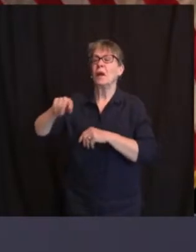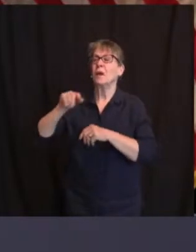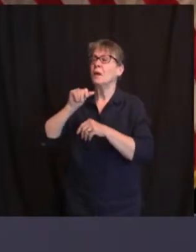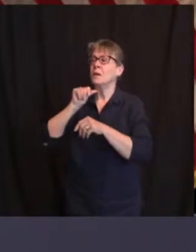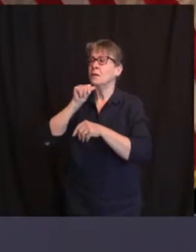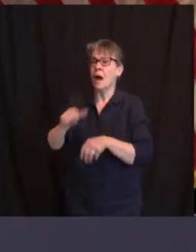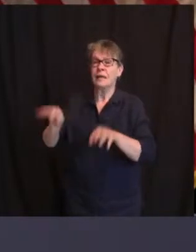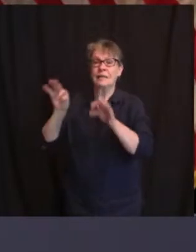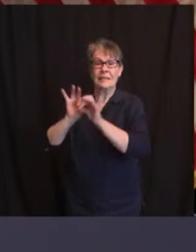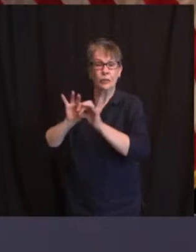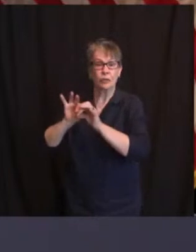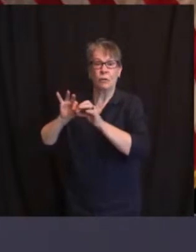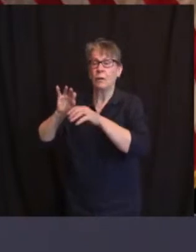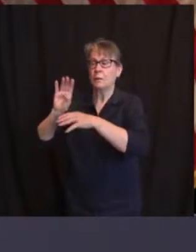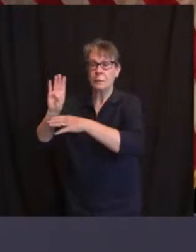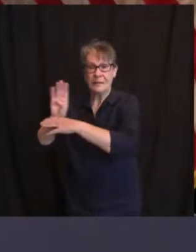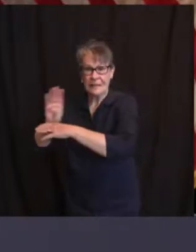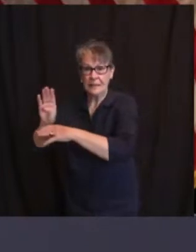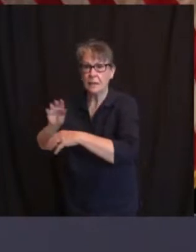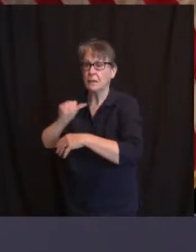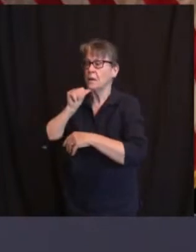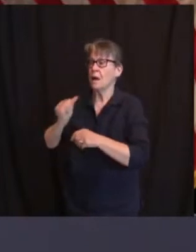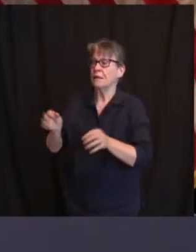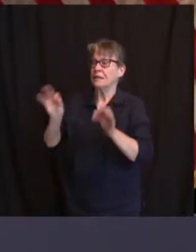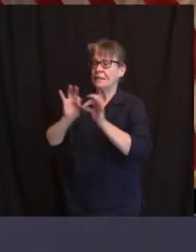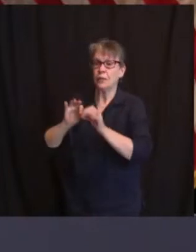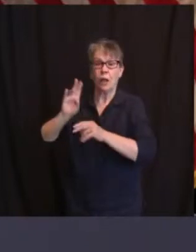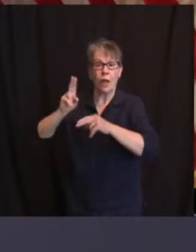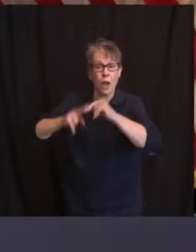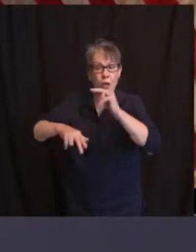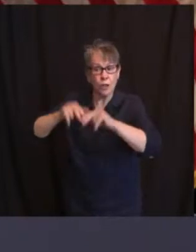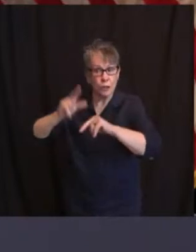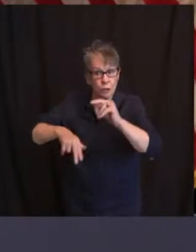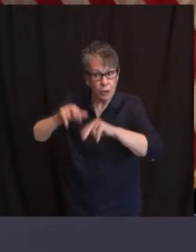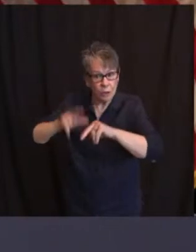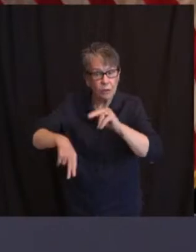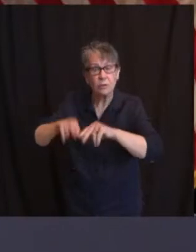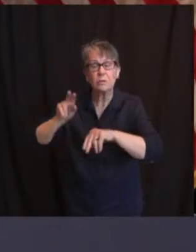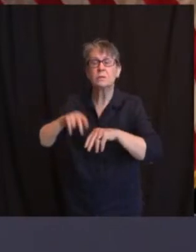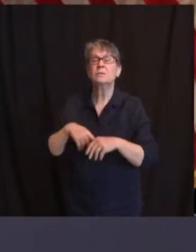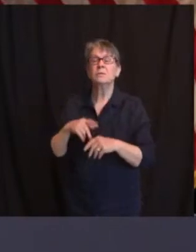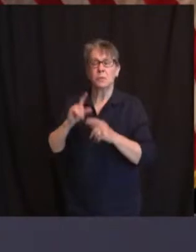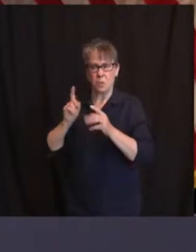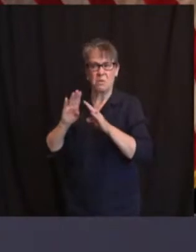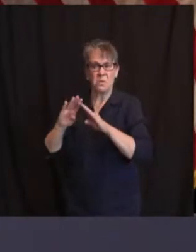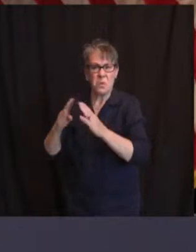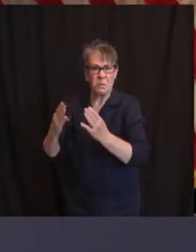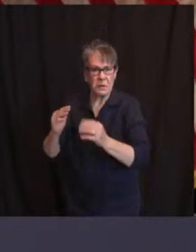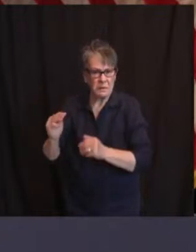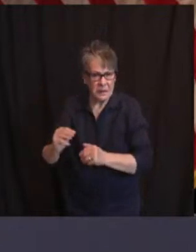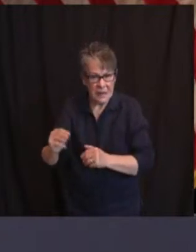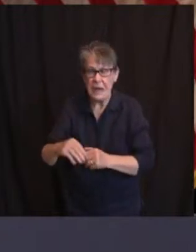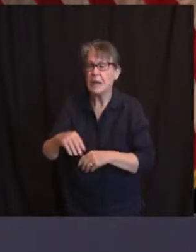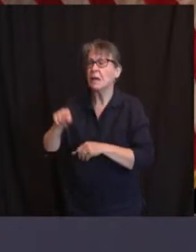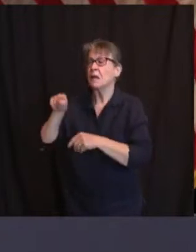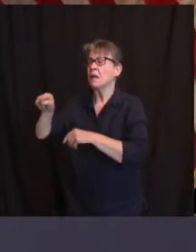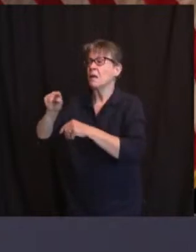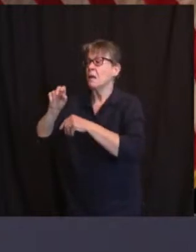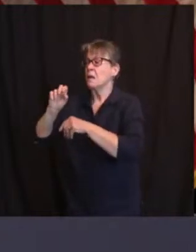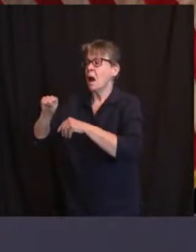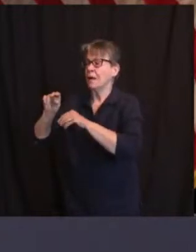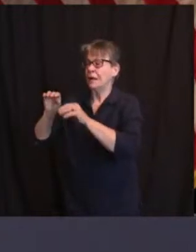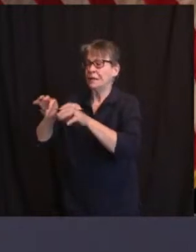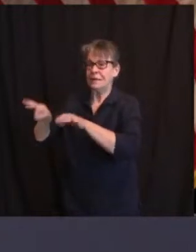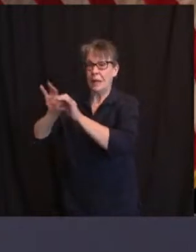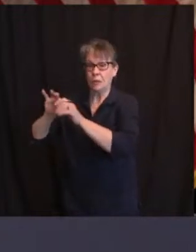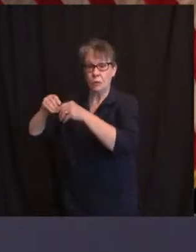I would hope that tomorrow we'll be together at 1 o'clock, Mahan. Tomorrow and or Friday we'll be able to take some steps on